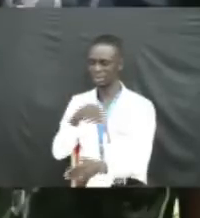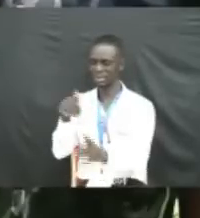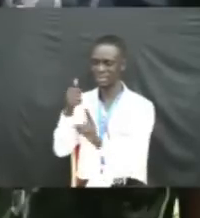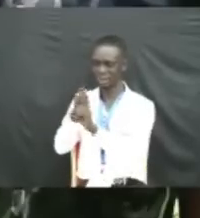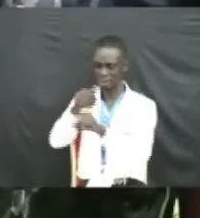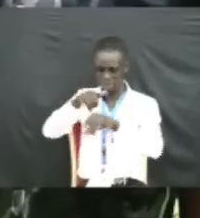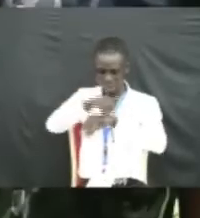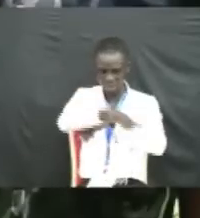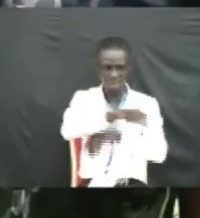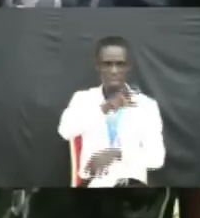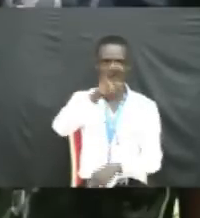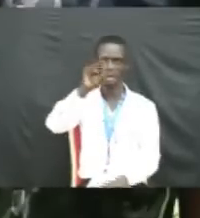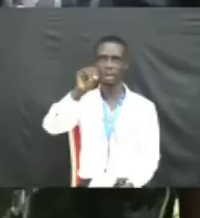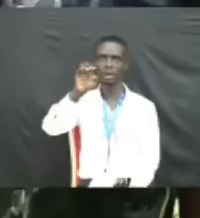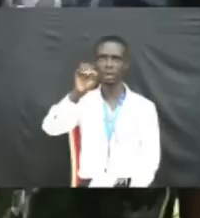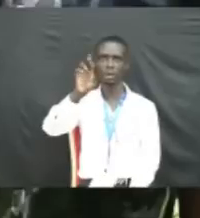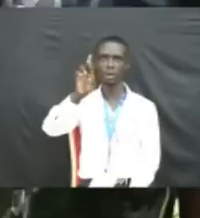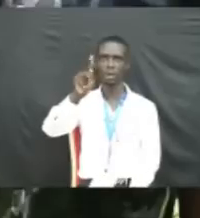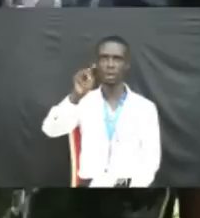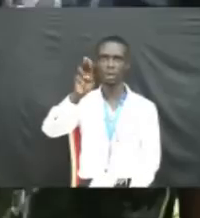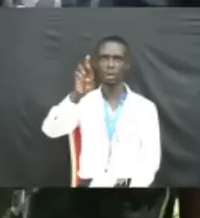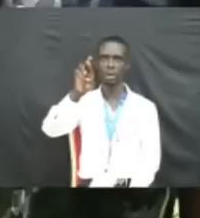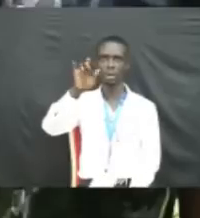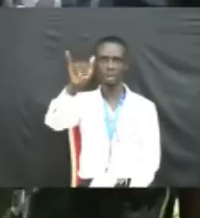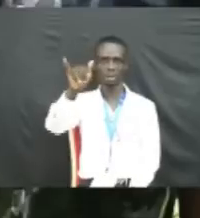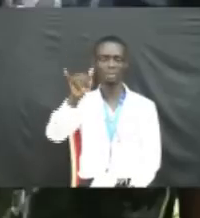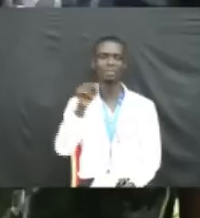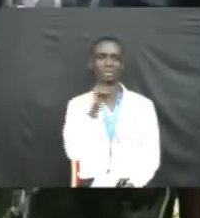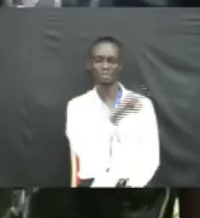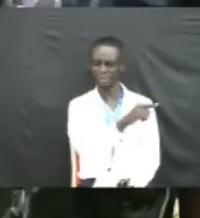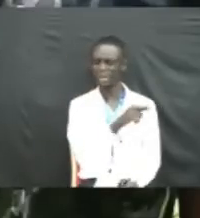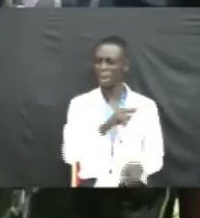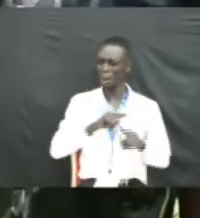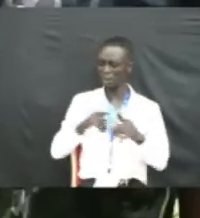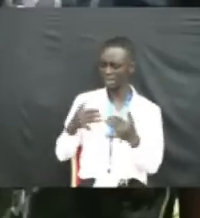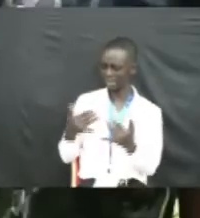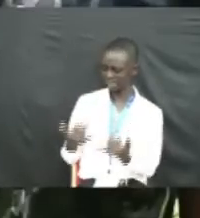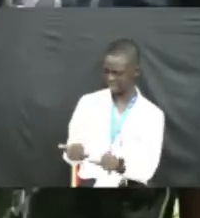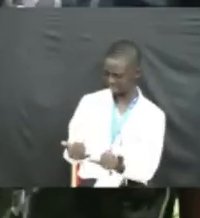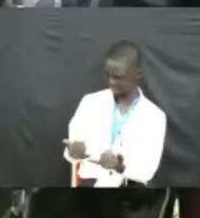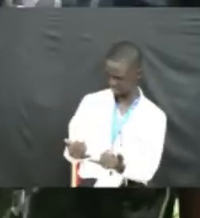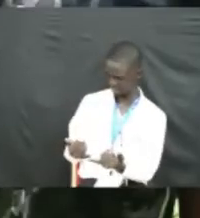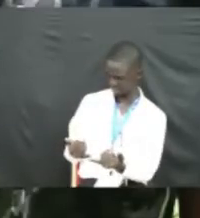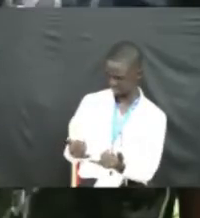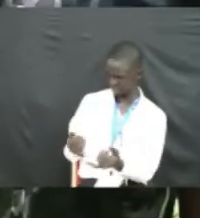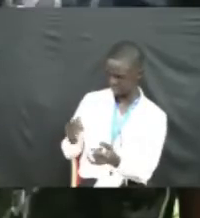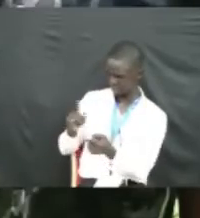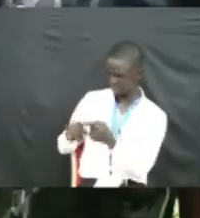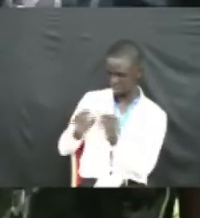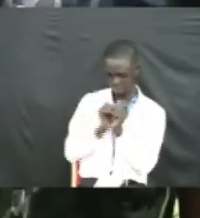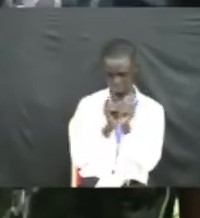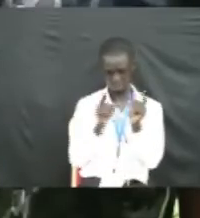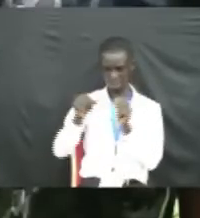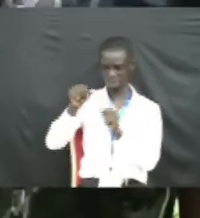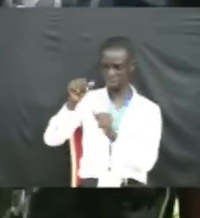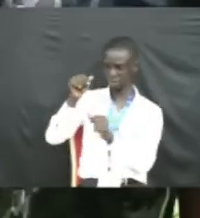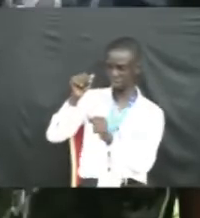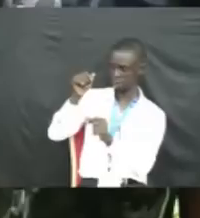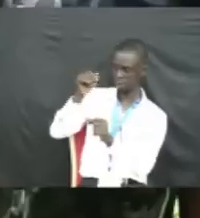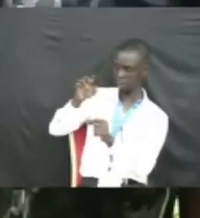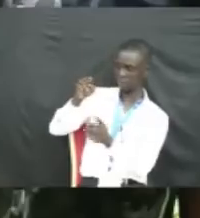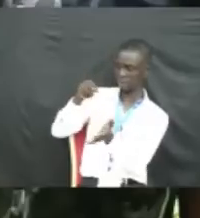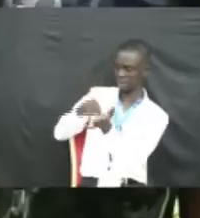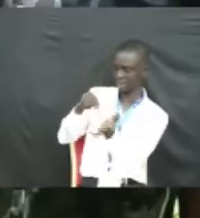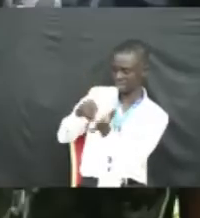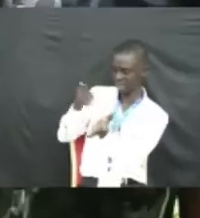upon the doctor's declaration. However, the surprise of the to the surprise of the nurses and the doctors at